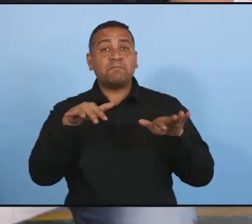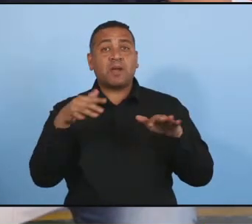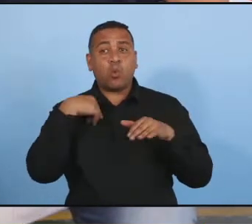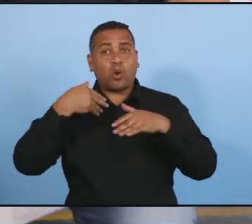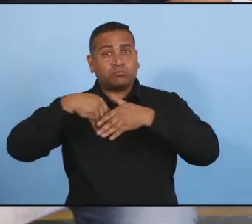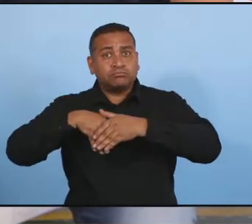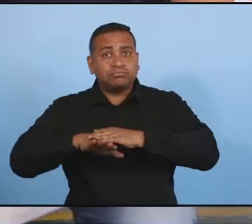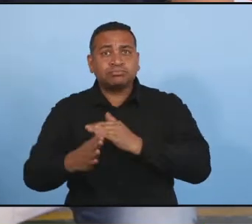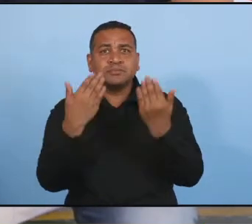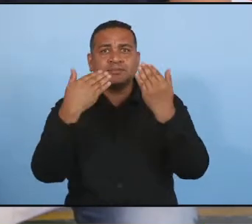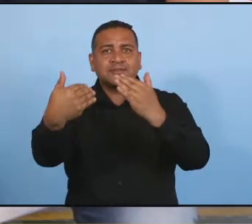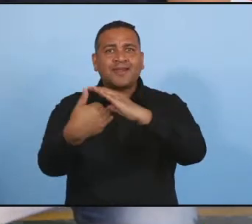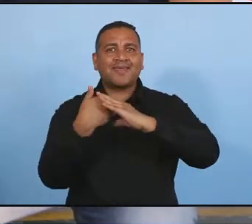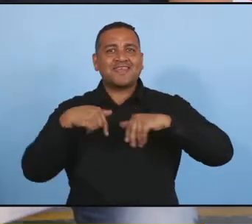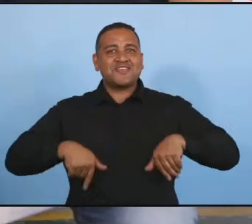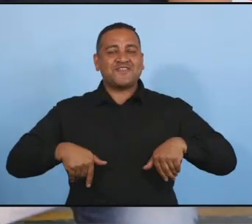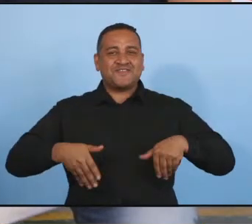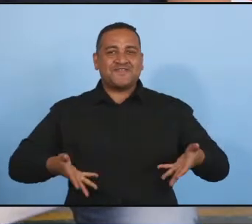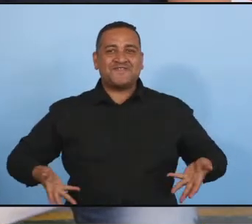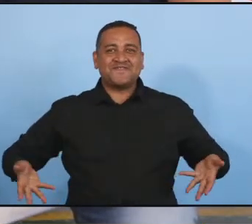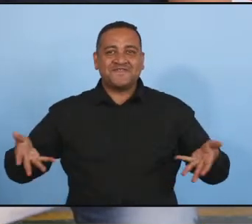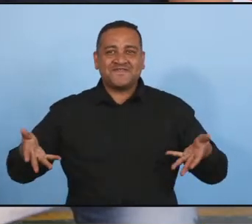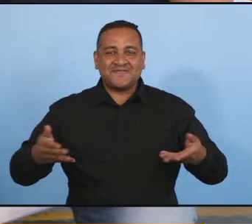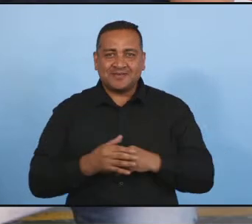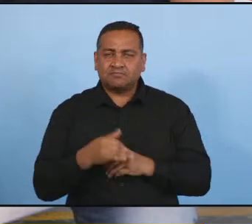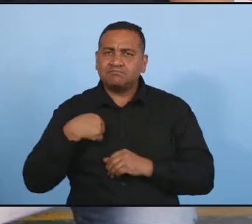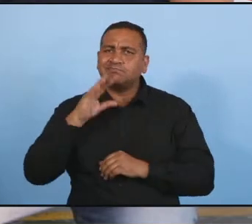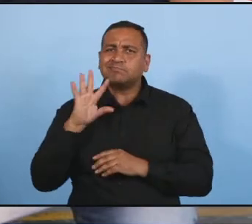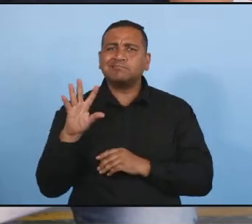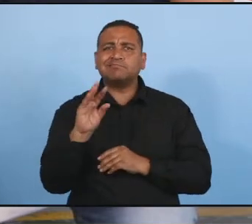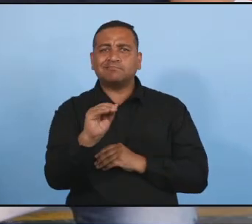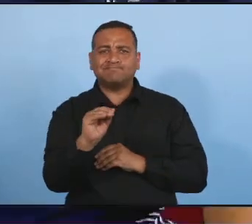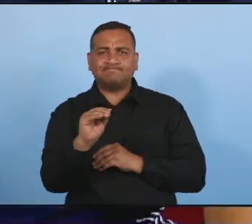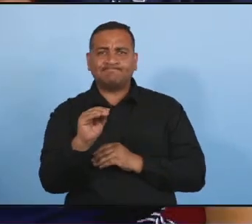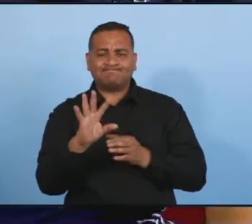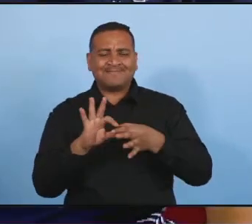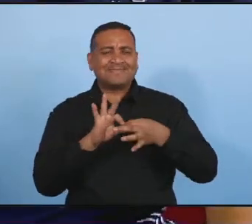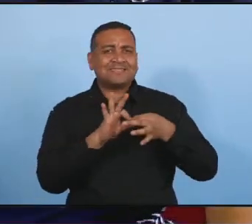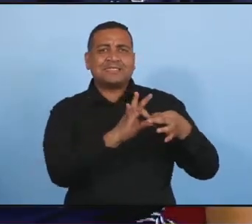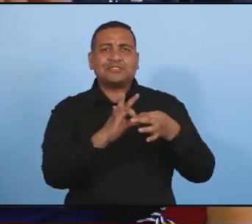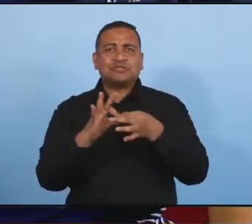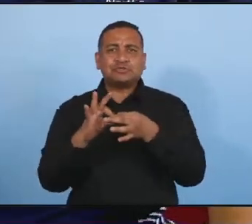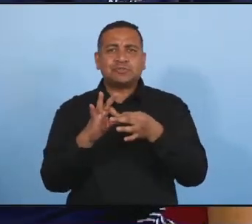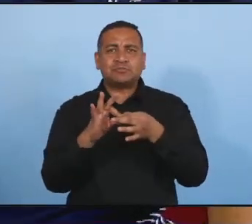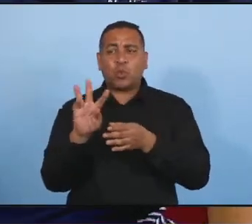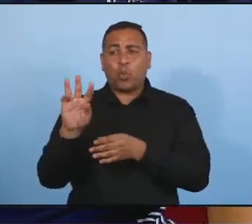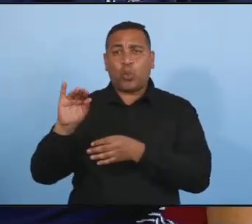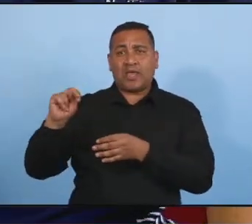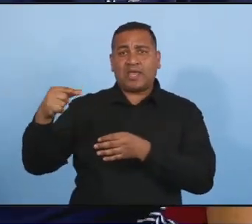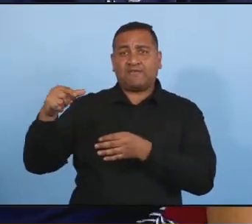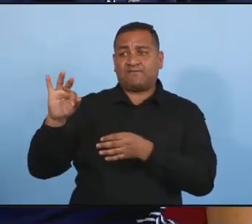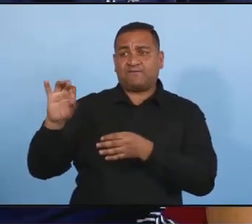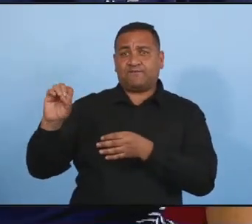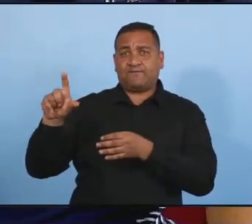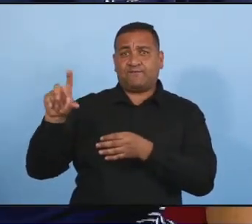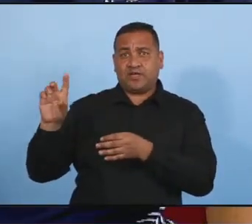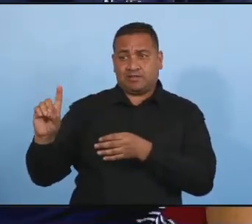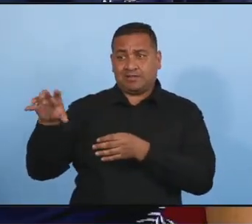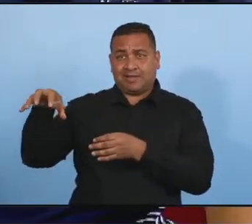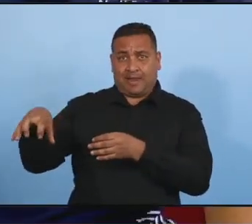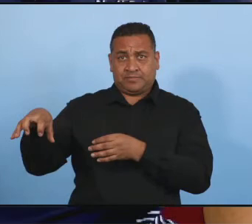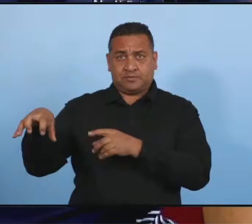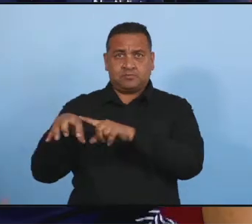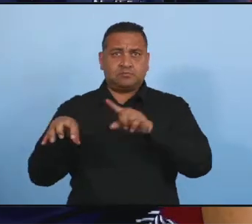Okay, because I was going to ask you that, you know, about the relationship between Wingfield campus and the South African Navy. Yes,